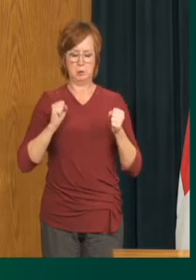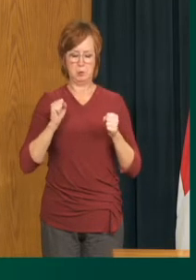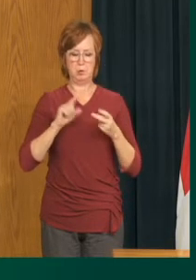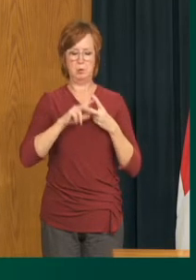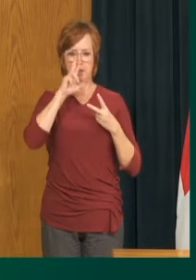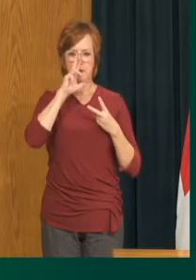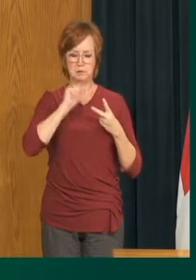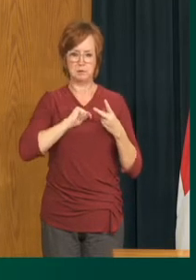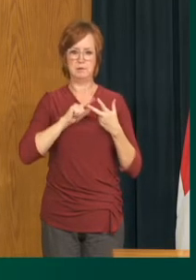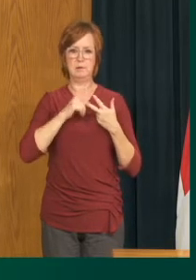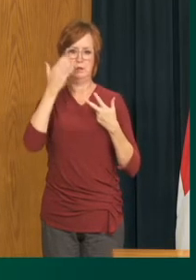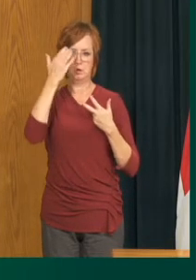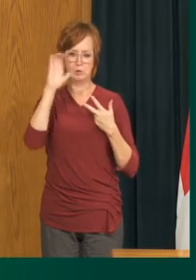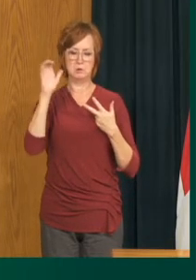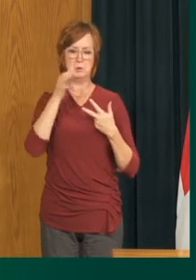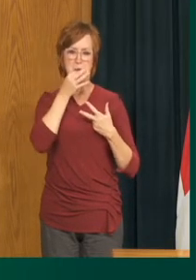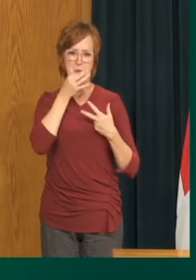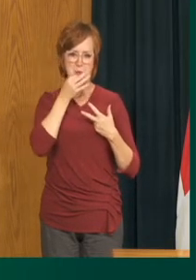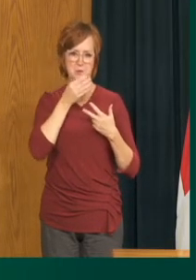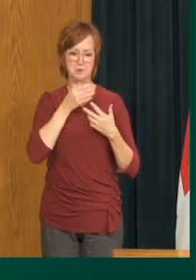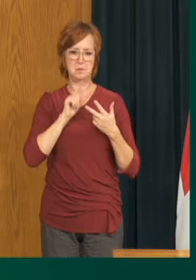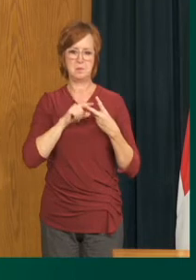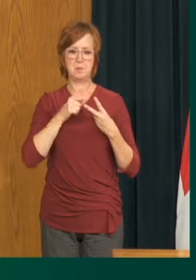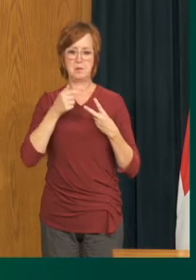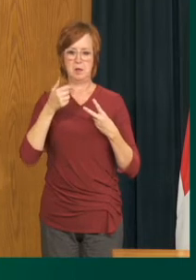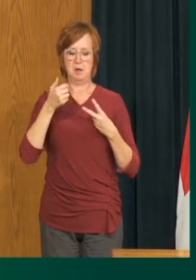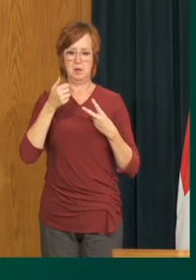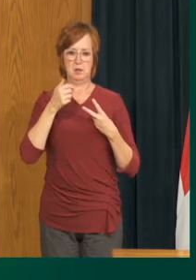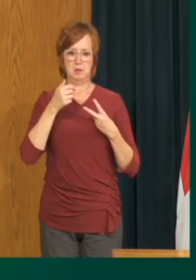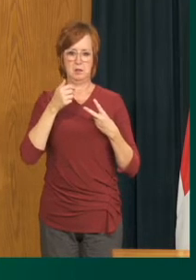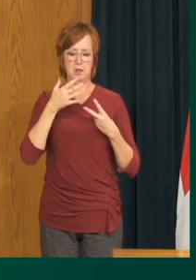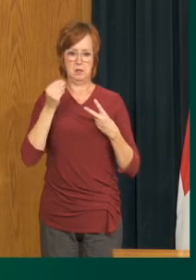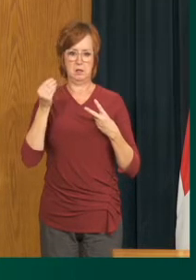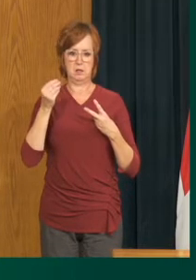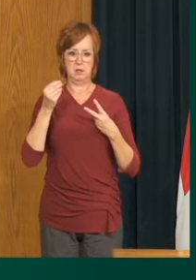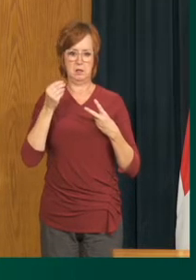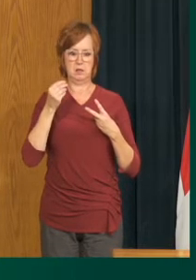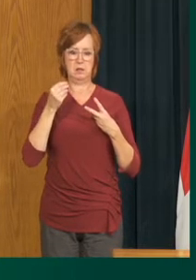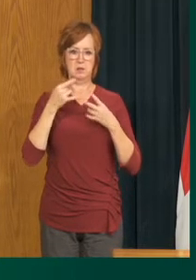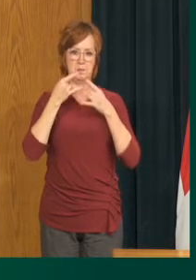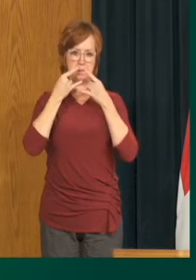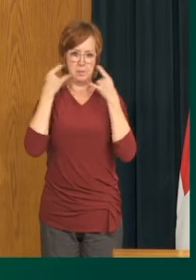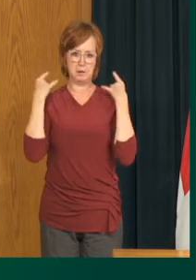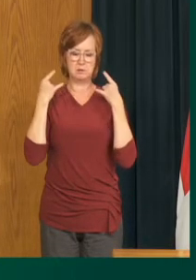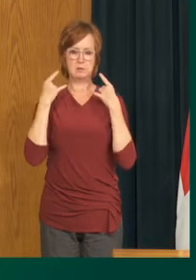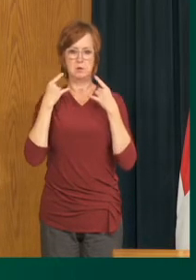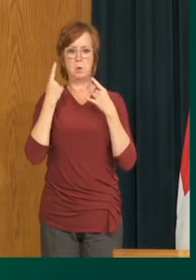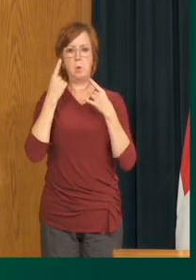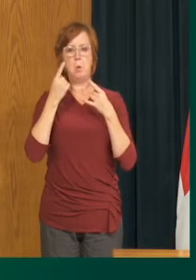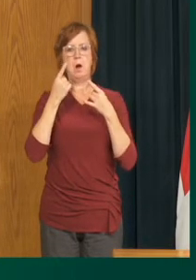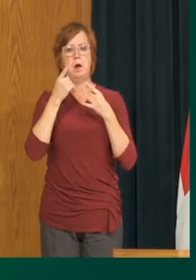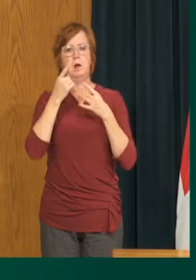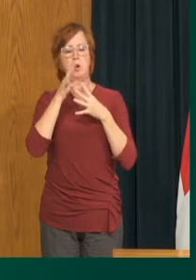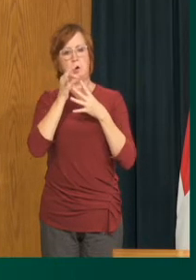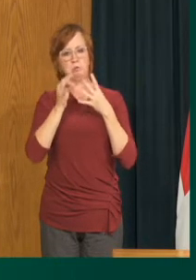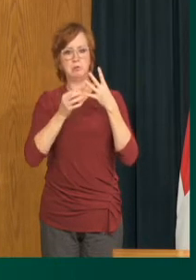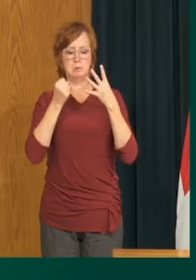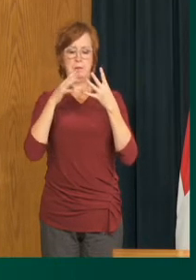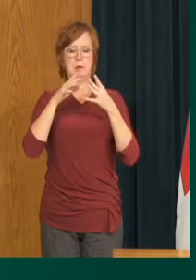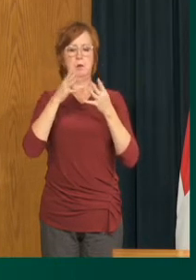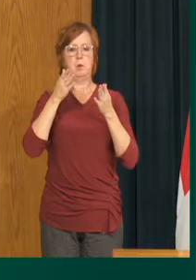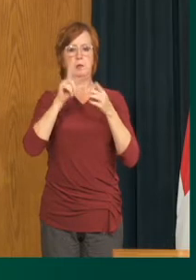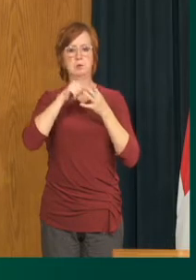Thanksgiving, Christmas coming up, and Premier Moe, a few answers ago, you mentioned mask use as a layer of protection against